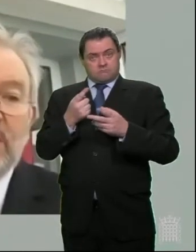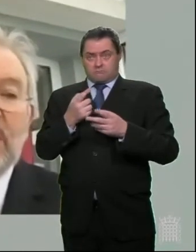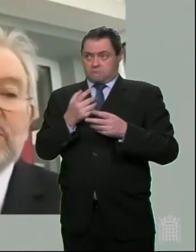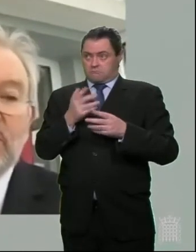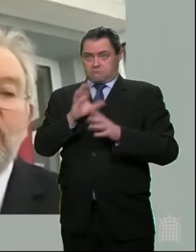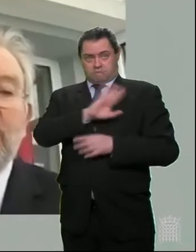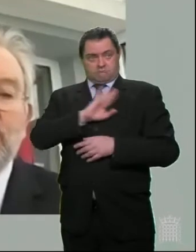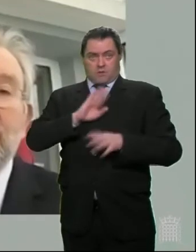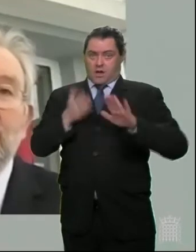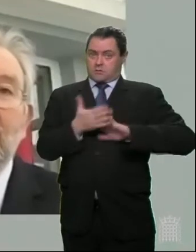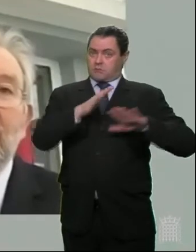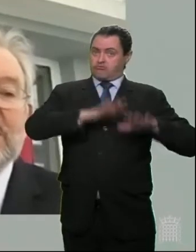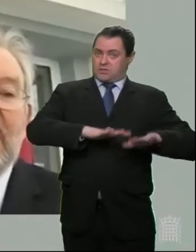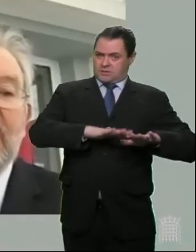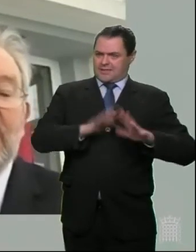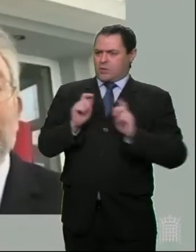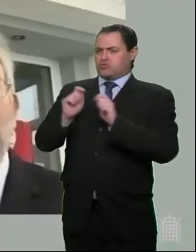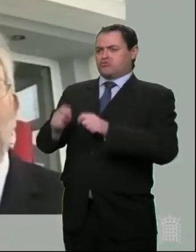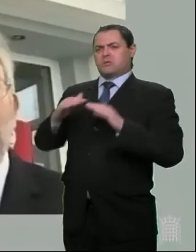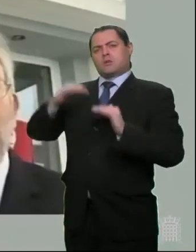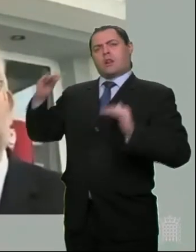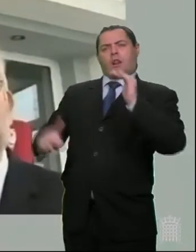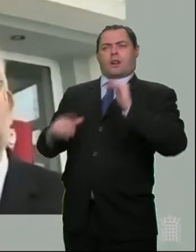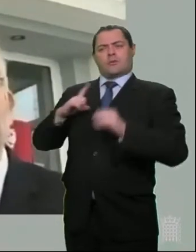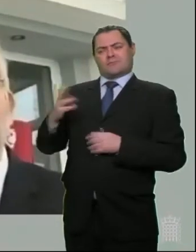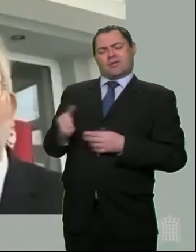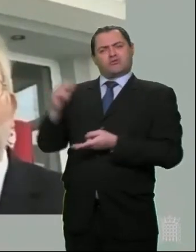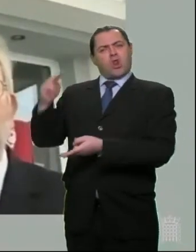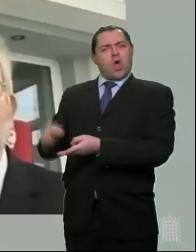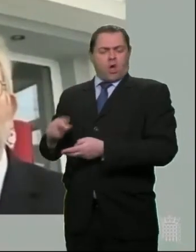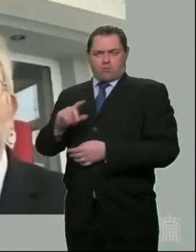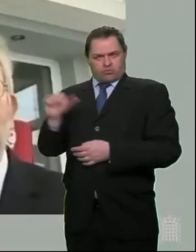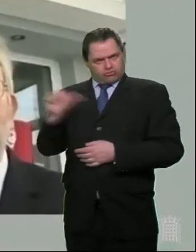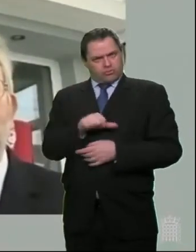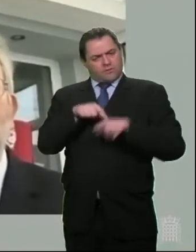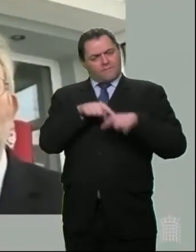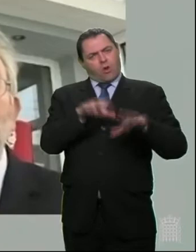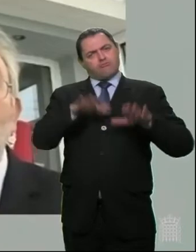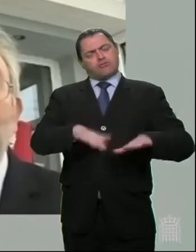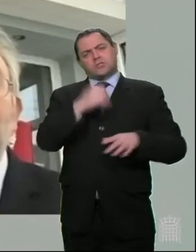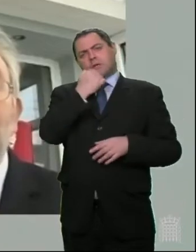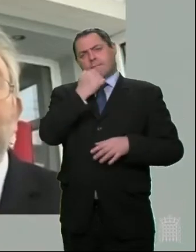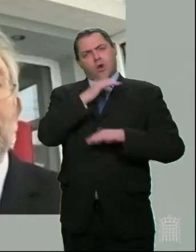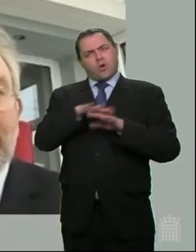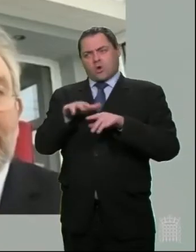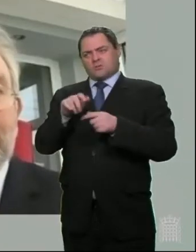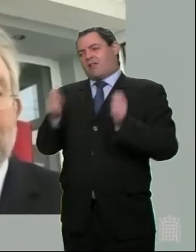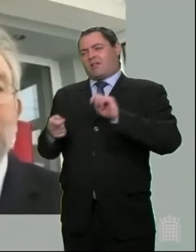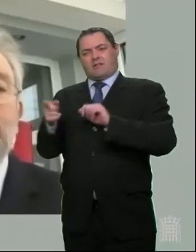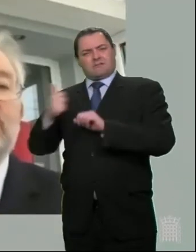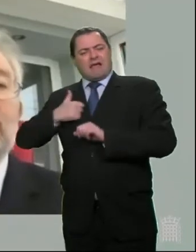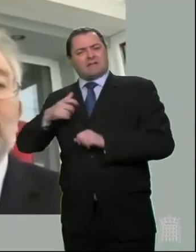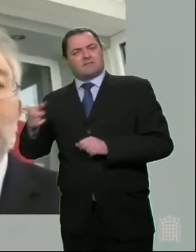abroad stop being treated as second-class veterans and get the full pension they deserve? So will he commit to ending